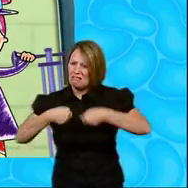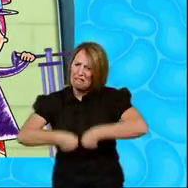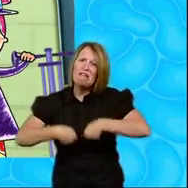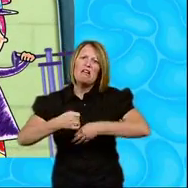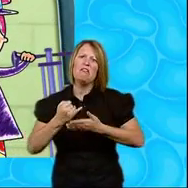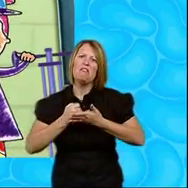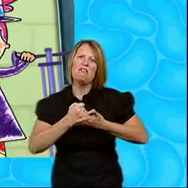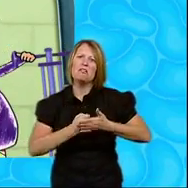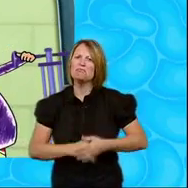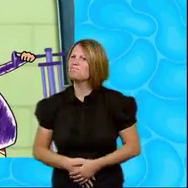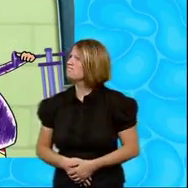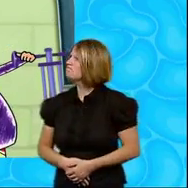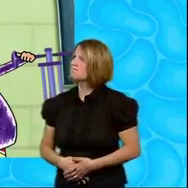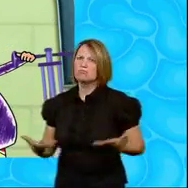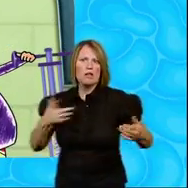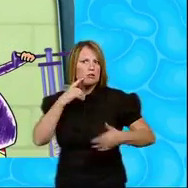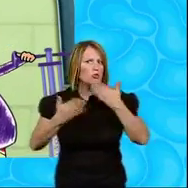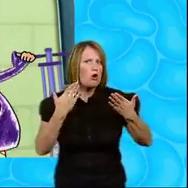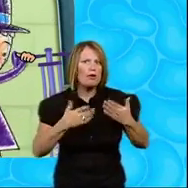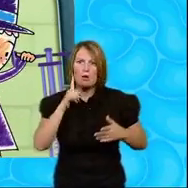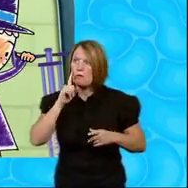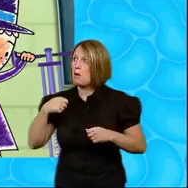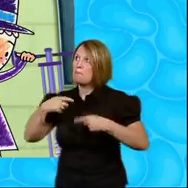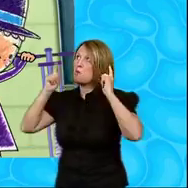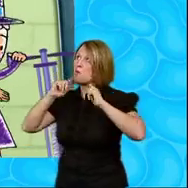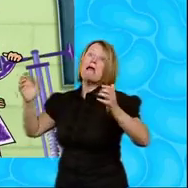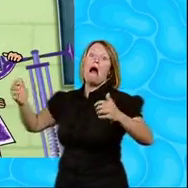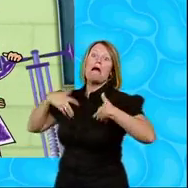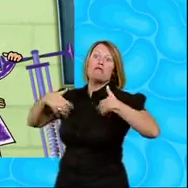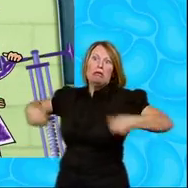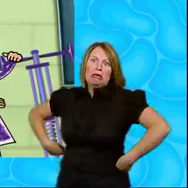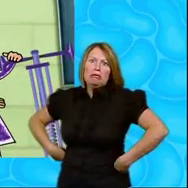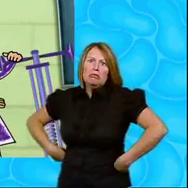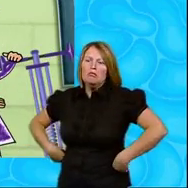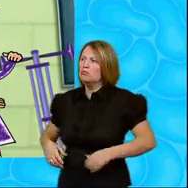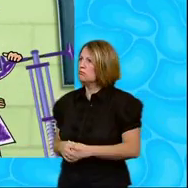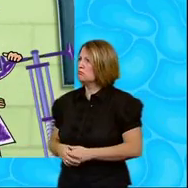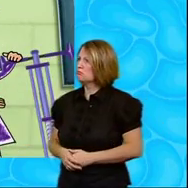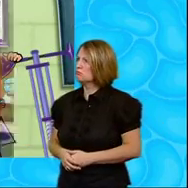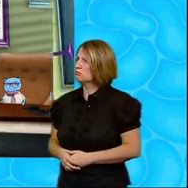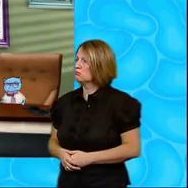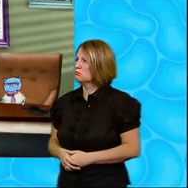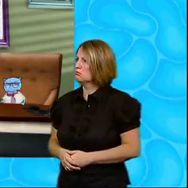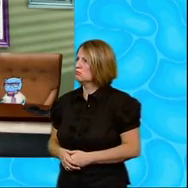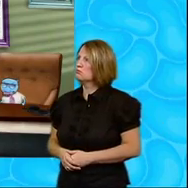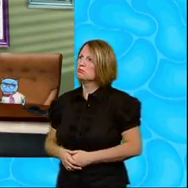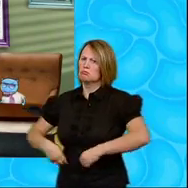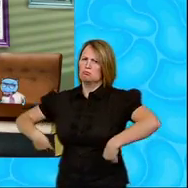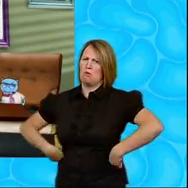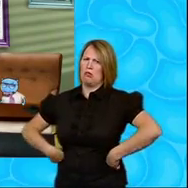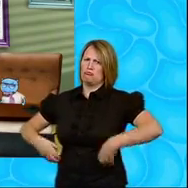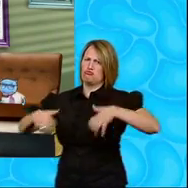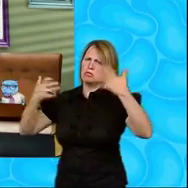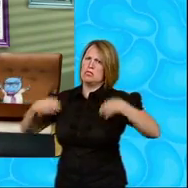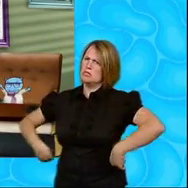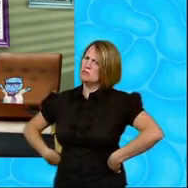pogo sticks. If we don't get this story, our boss will be really angry. I am so